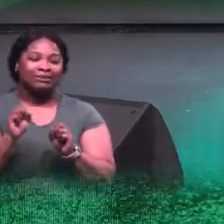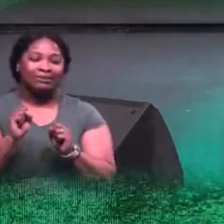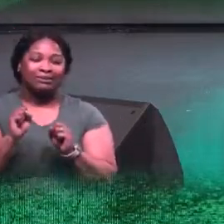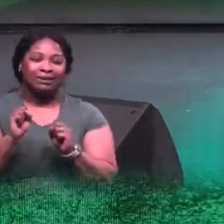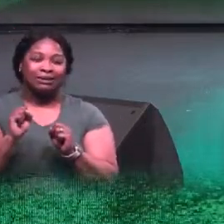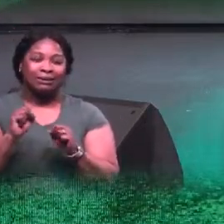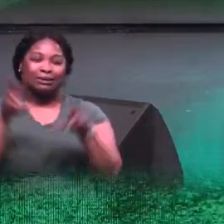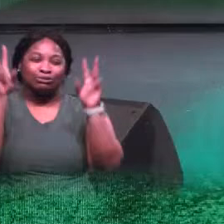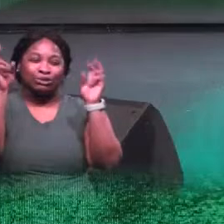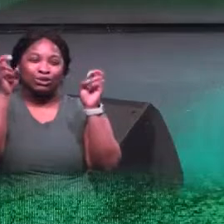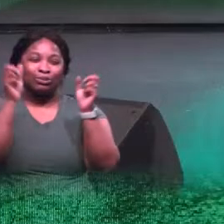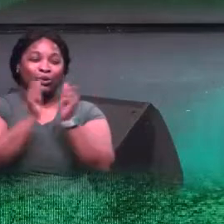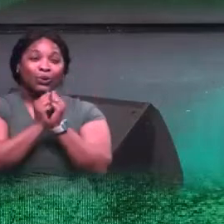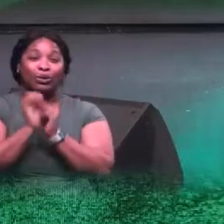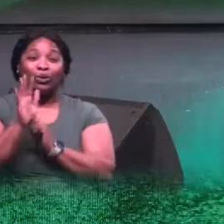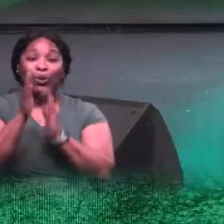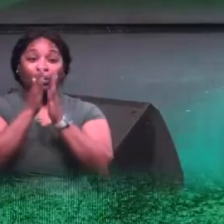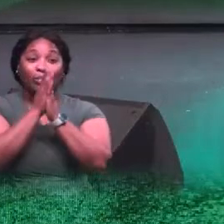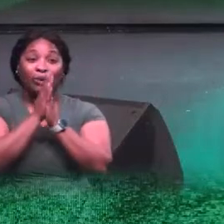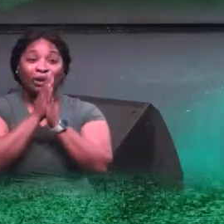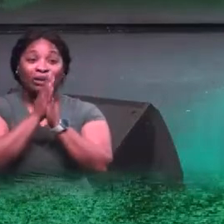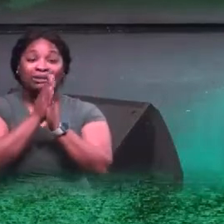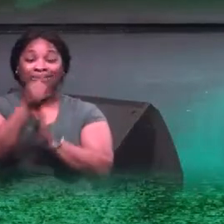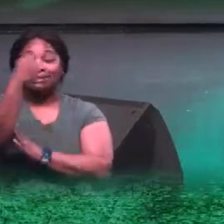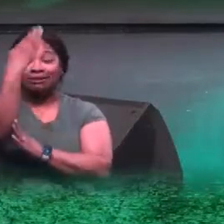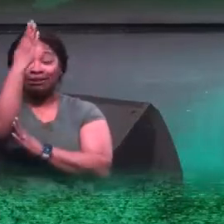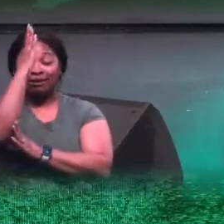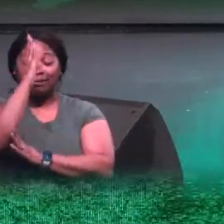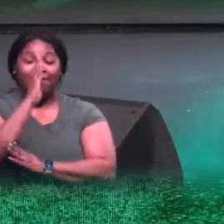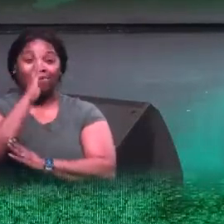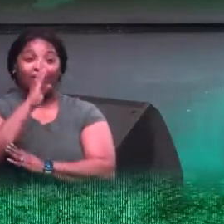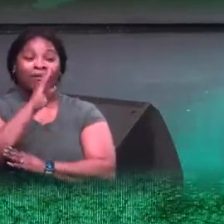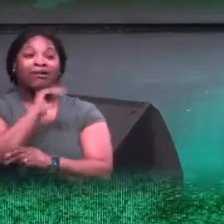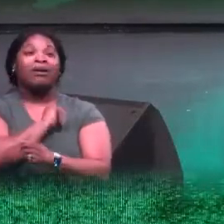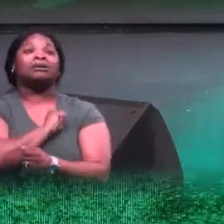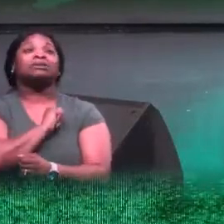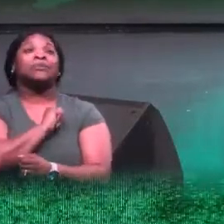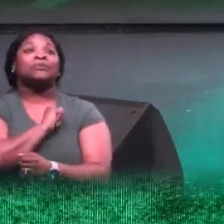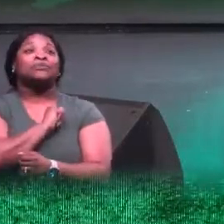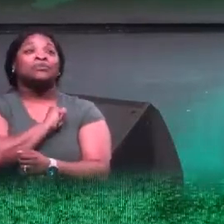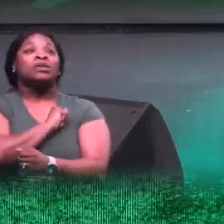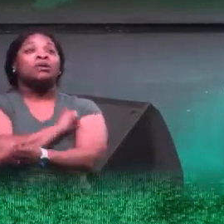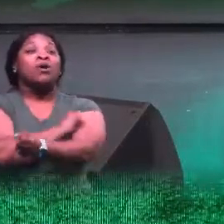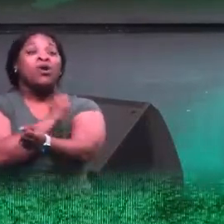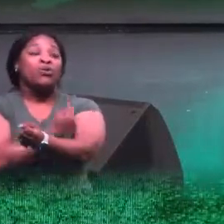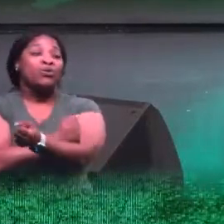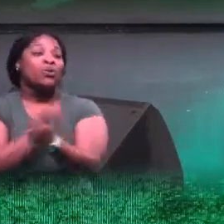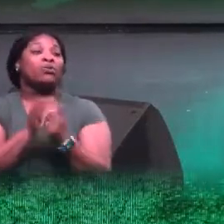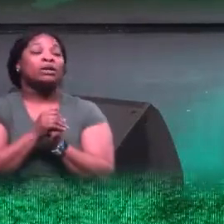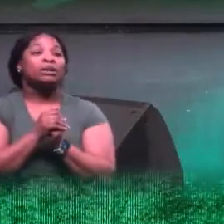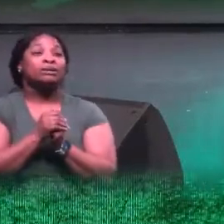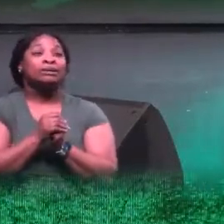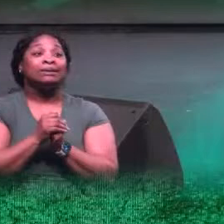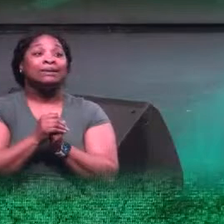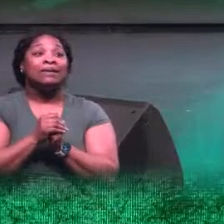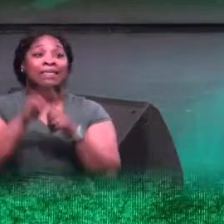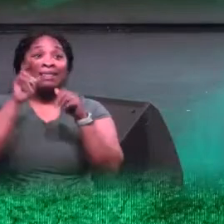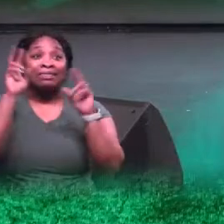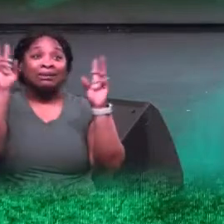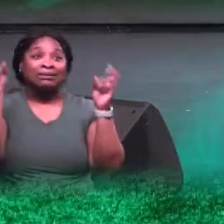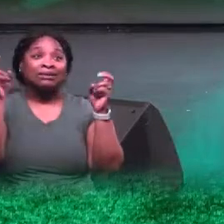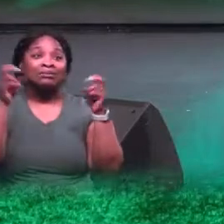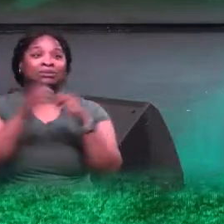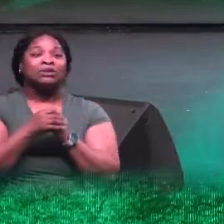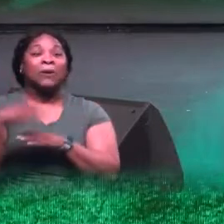as a subject with your prayers, with God's authority. The subject is Palm Sunday promises.